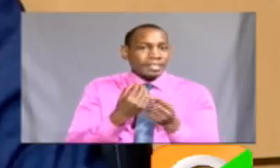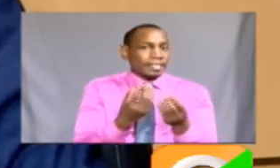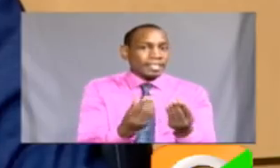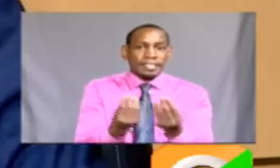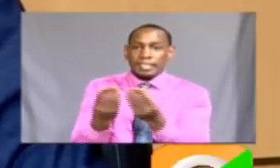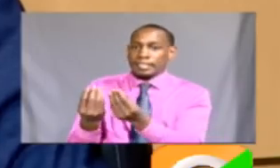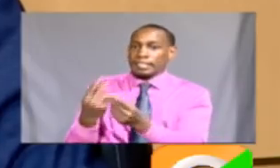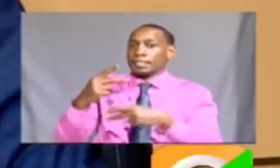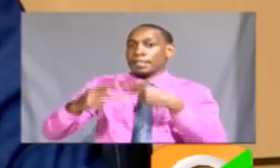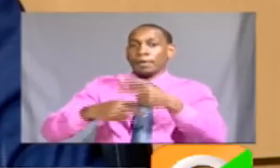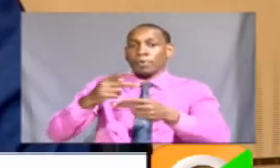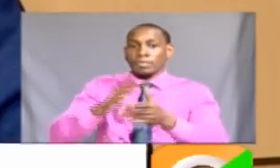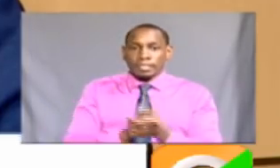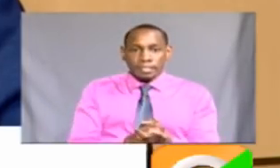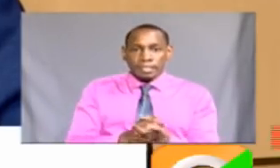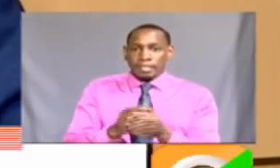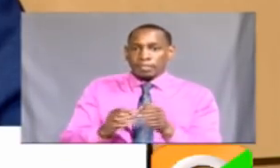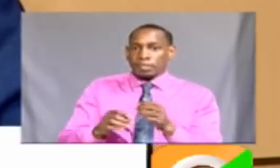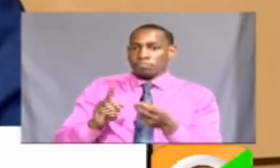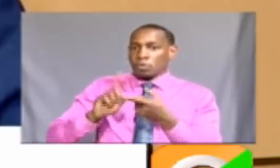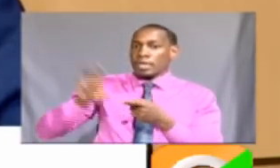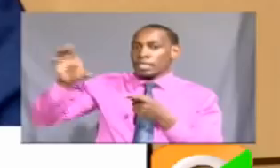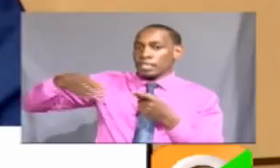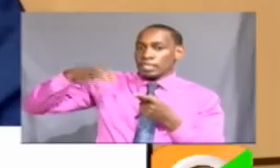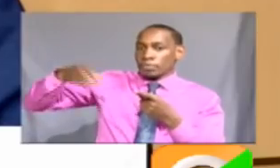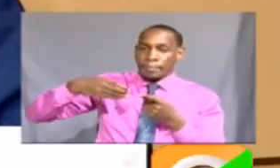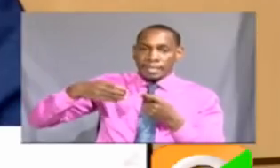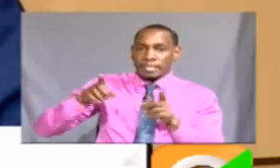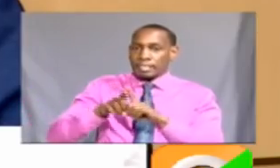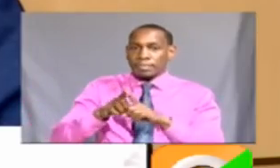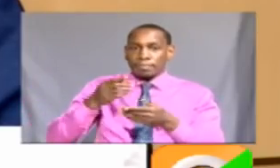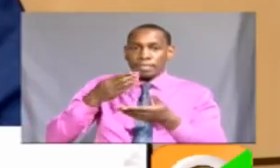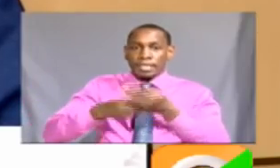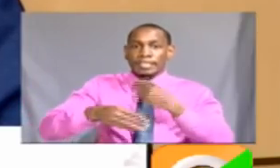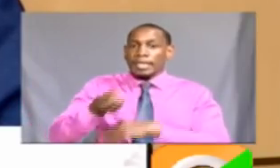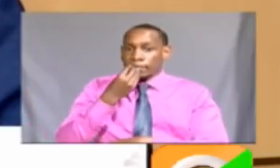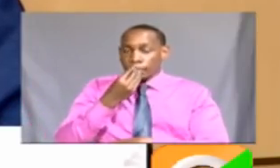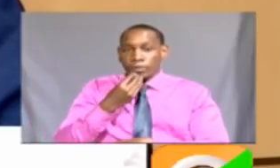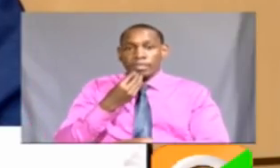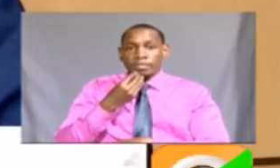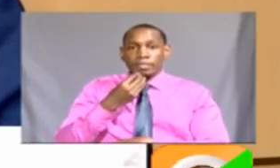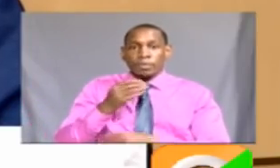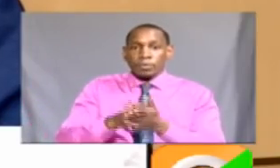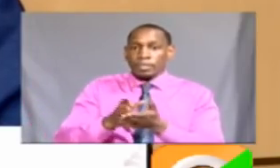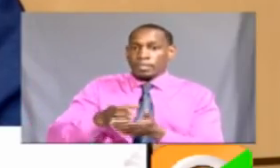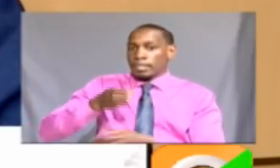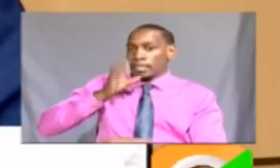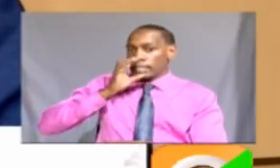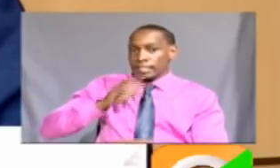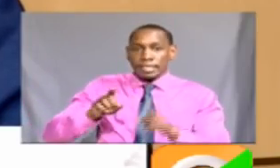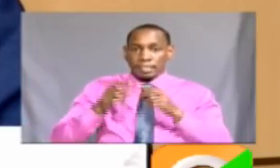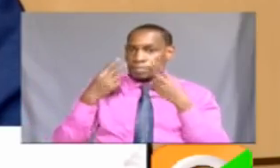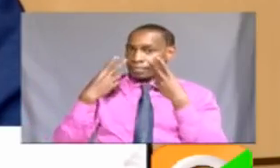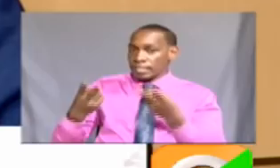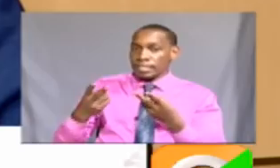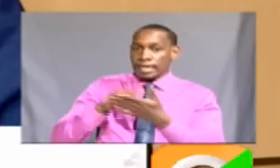easier protocols. And in supermarkets, and supermarkets are also selling food and drinks. And we are